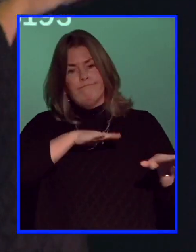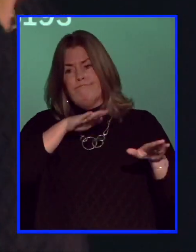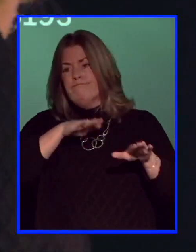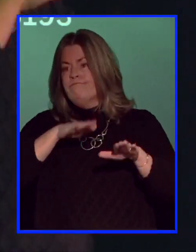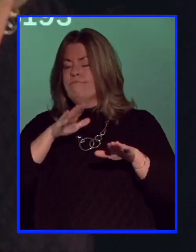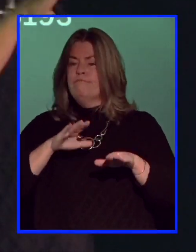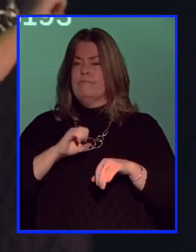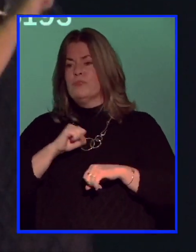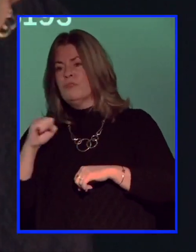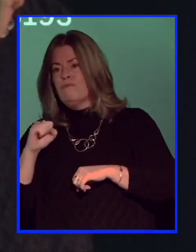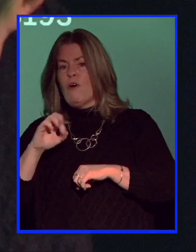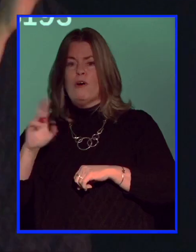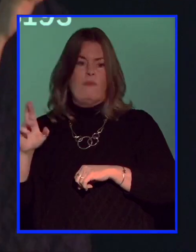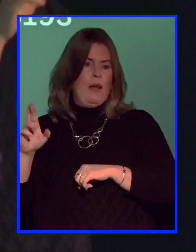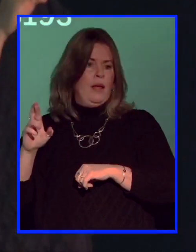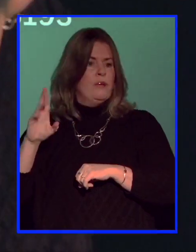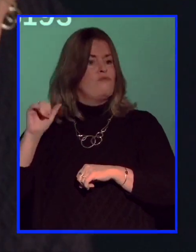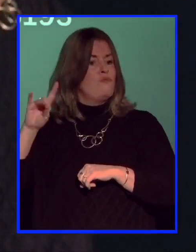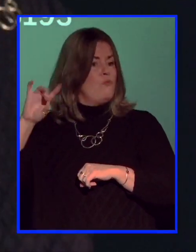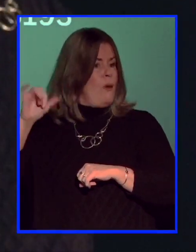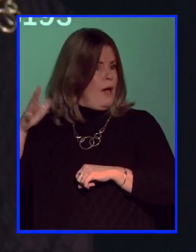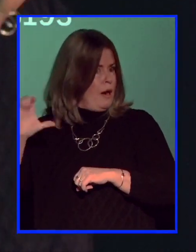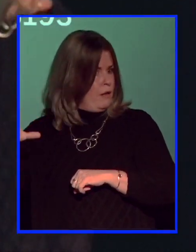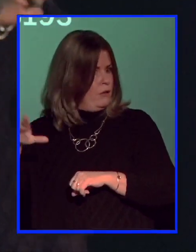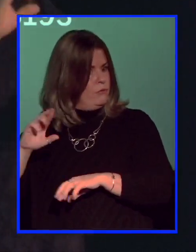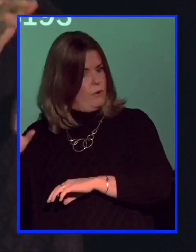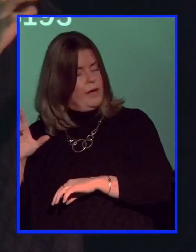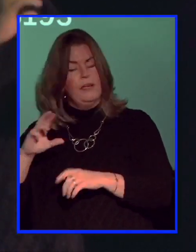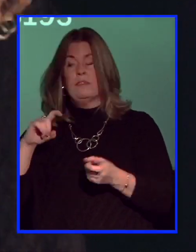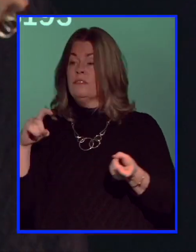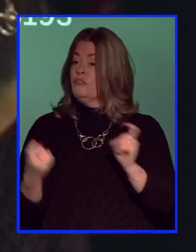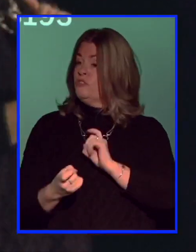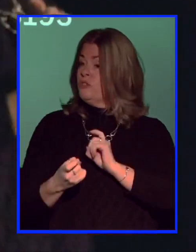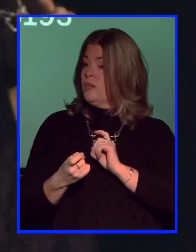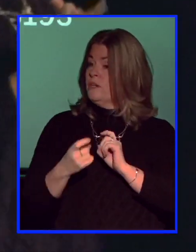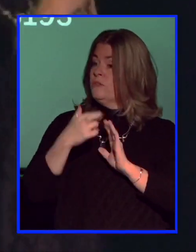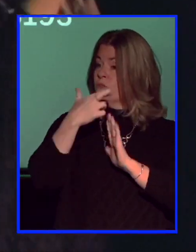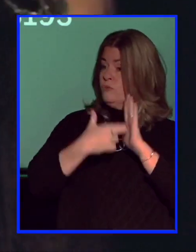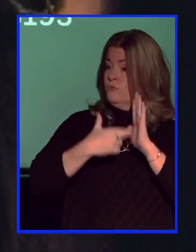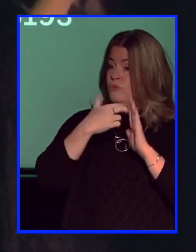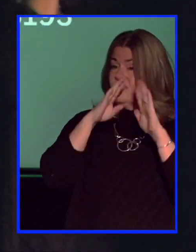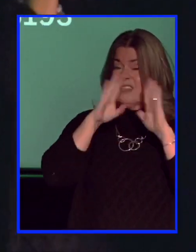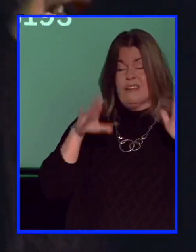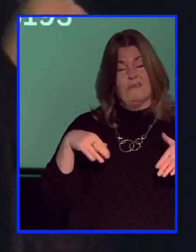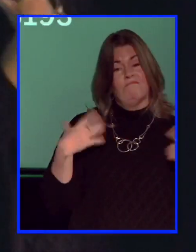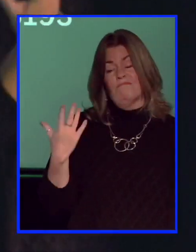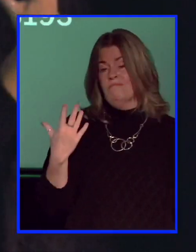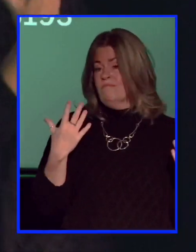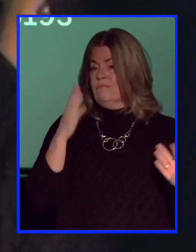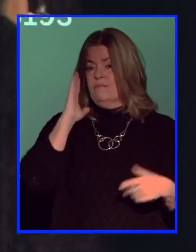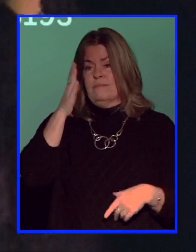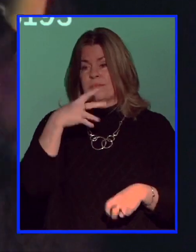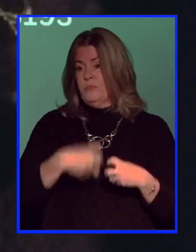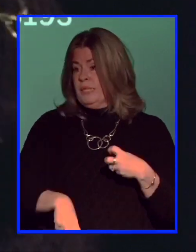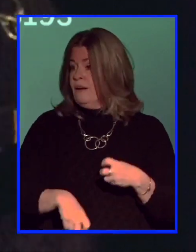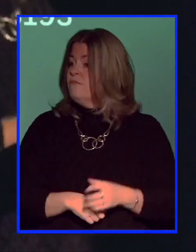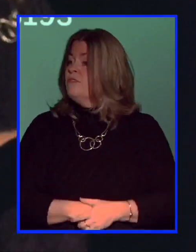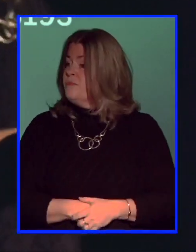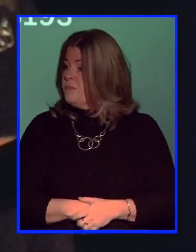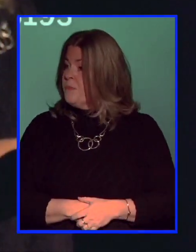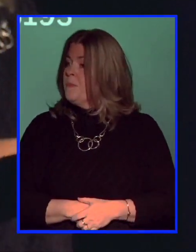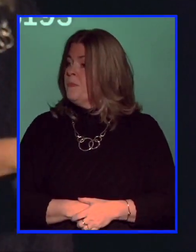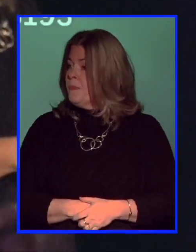right, radical right folks to change rules in the House is going to make things much more difficult for us. So you